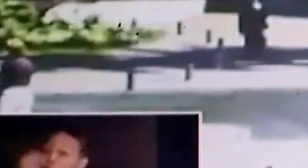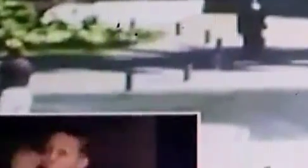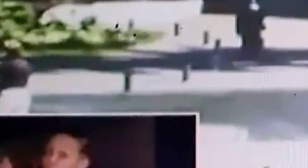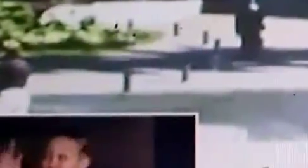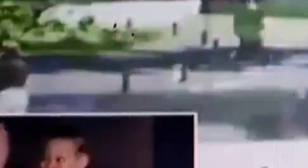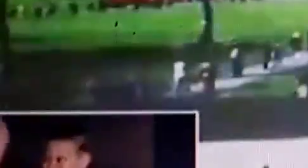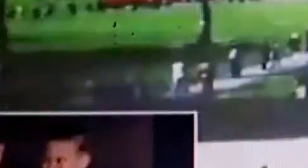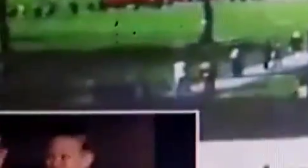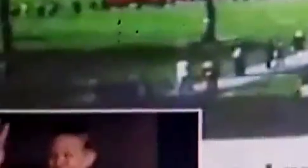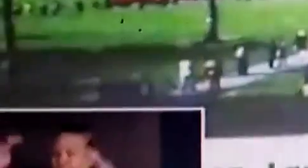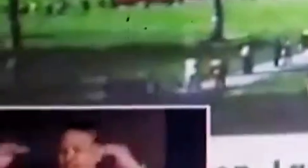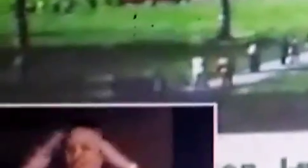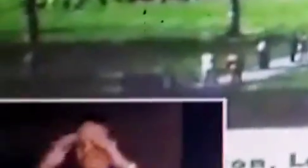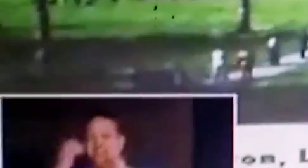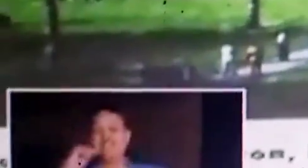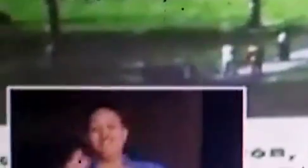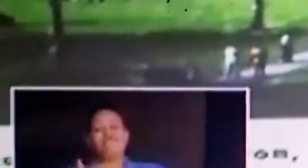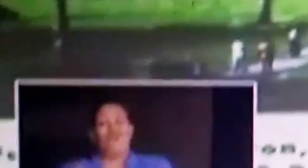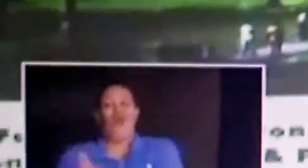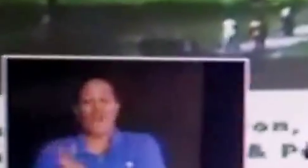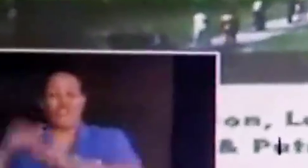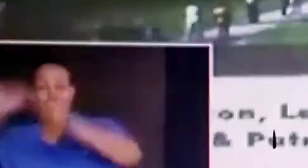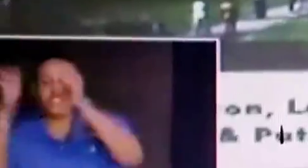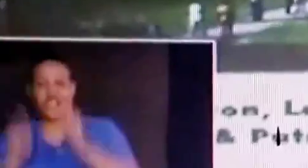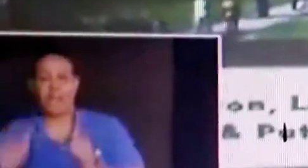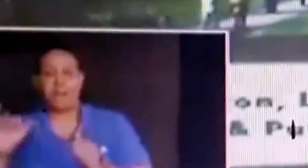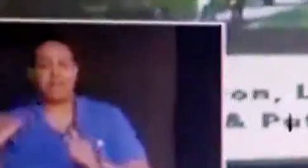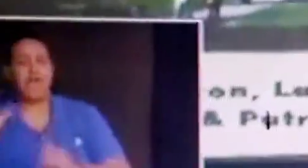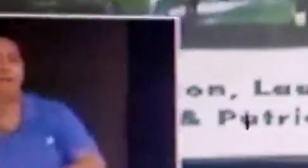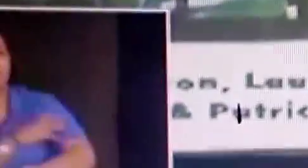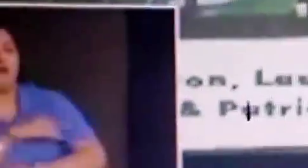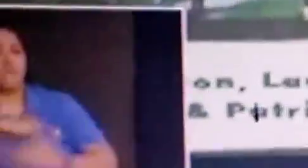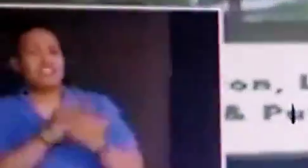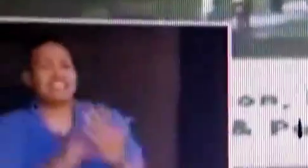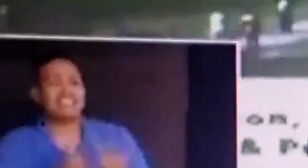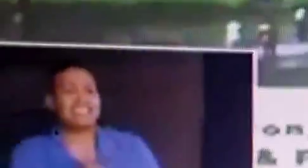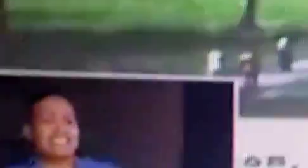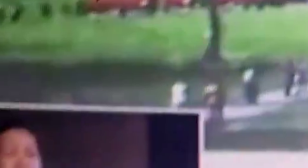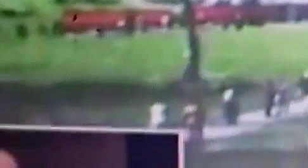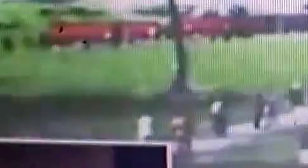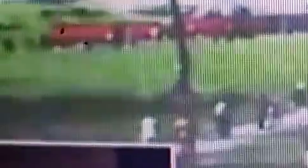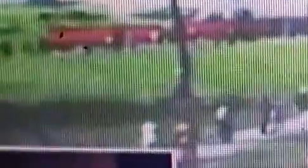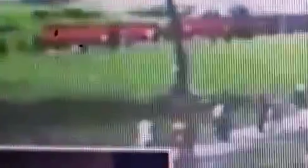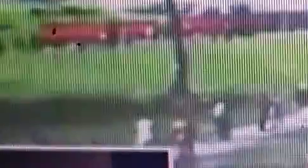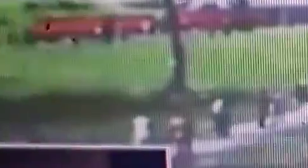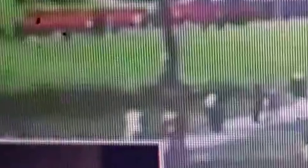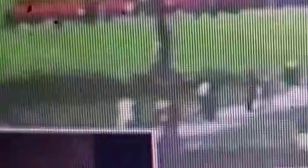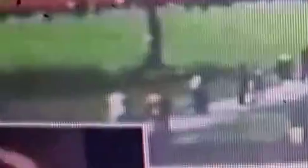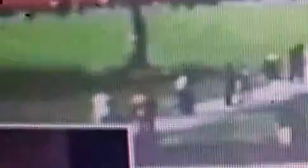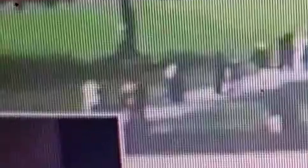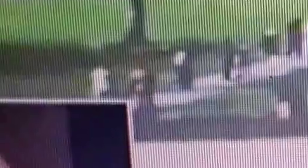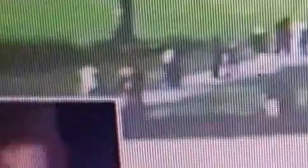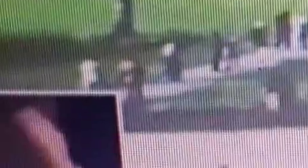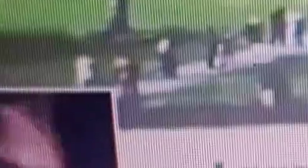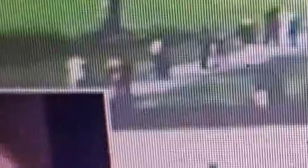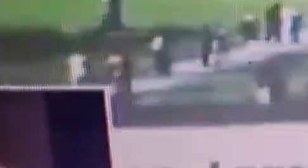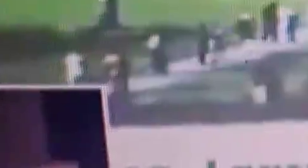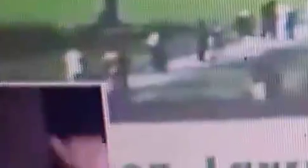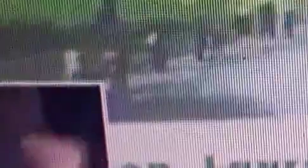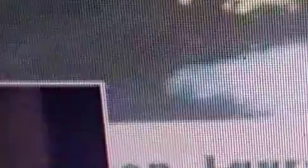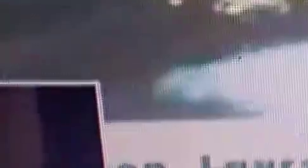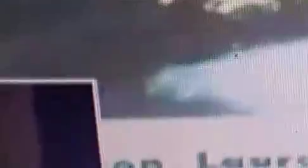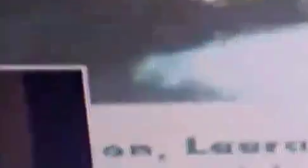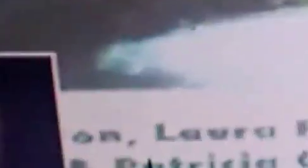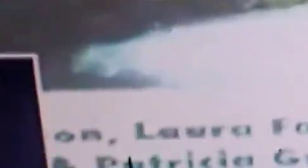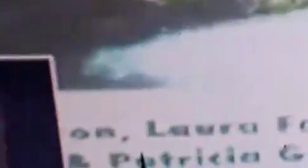symbolically caps the building. This powerful design statement of the petals of the national flower forms a shell-like roof as